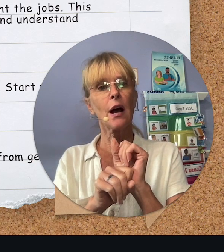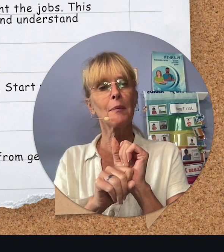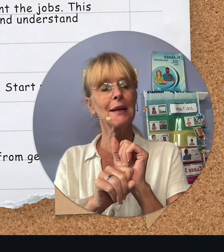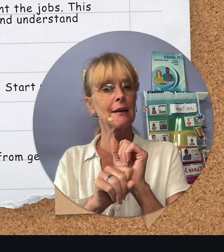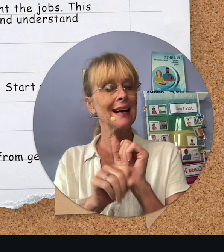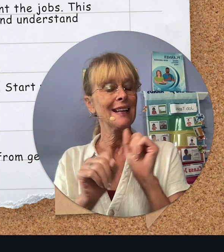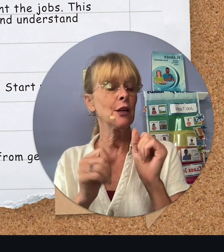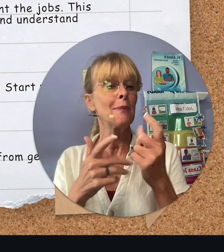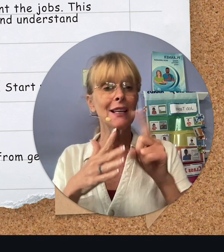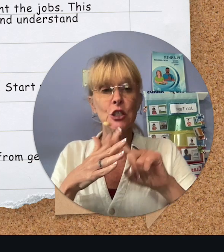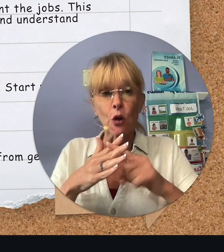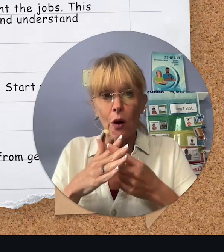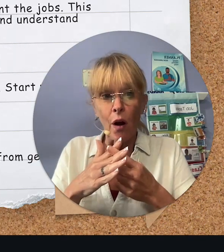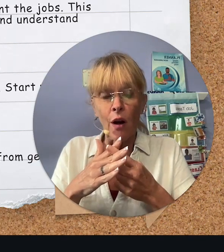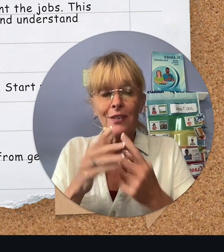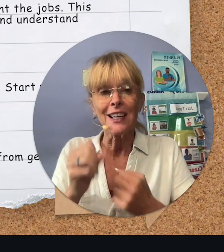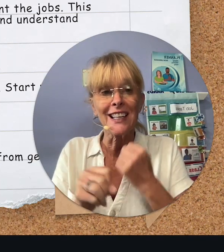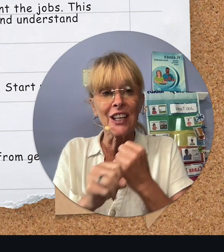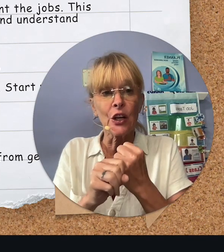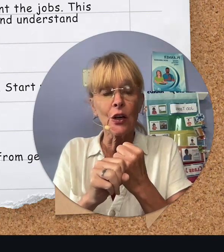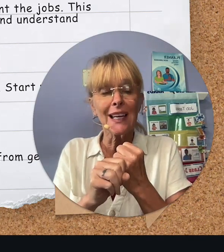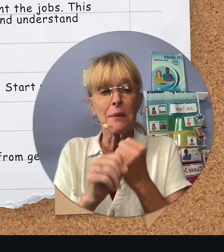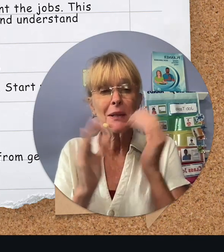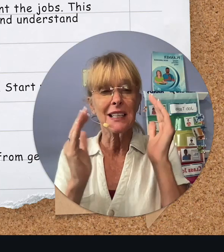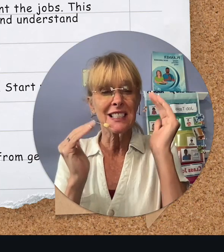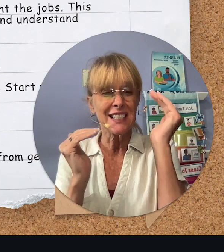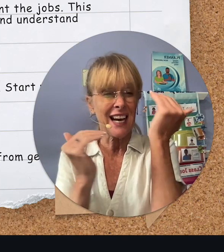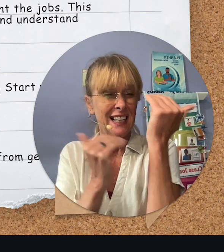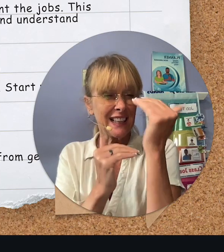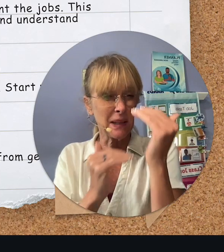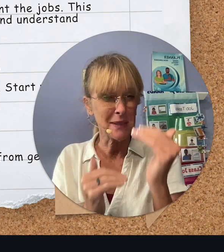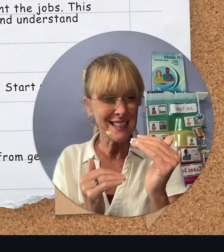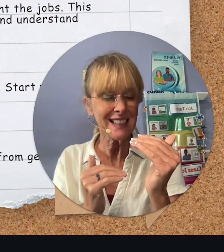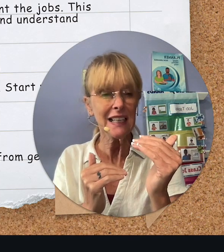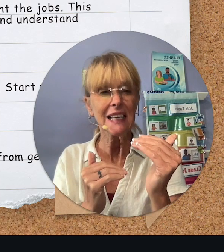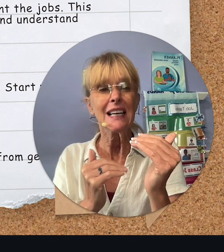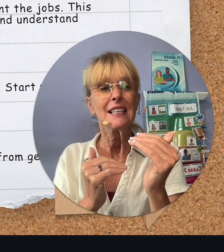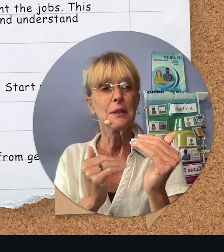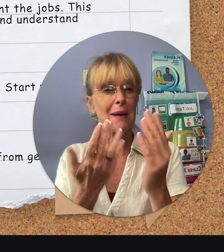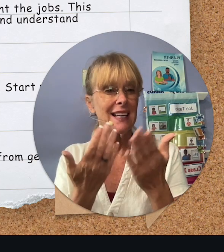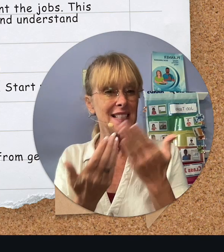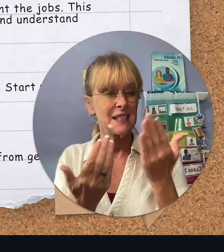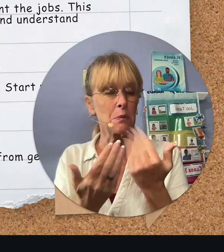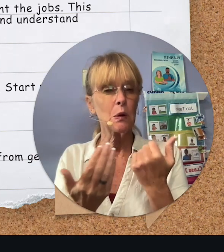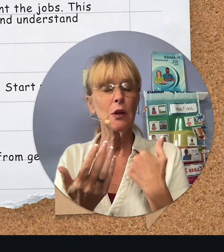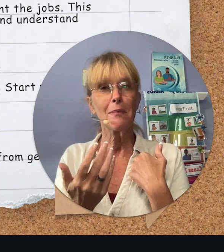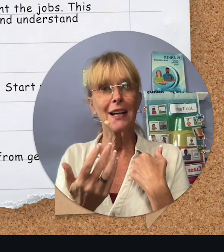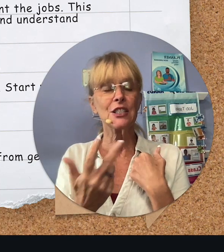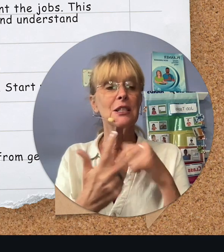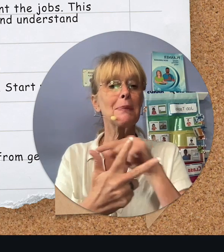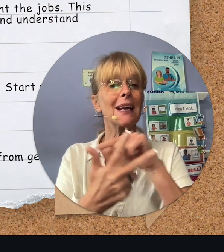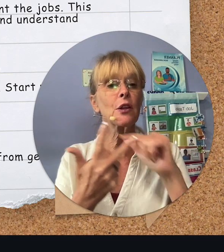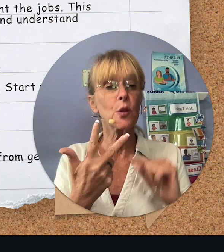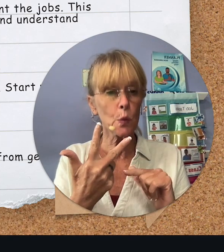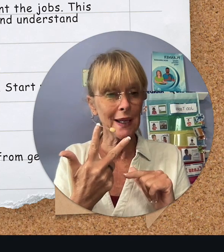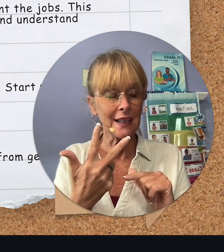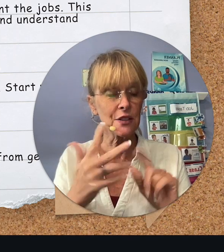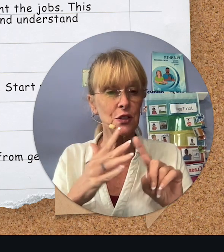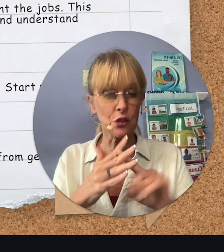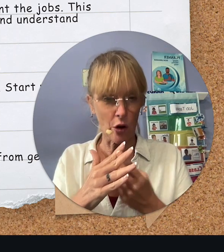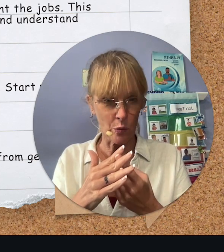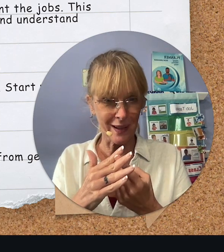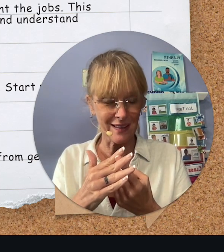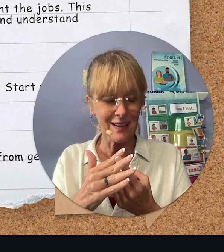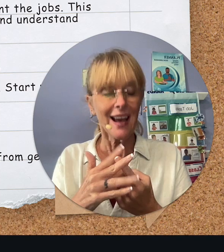charts, you may start off the year keeping it just kind of limited. To make it simple, you might just pick 3